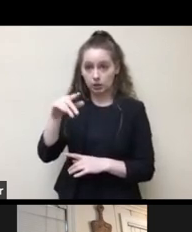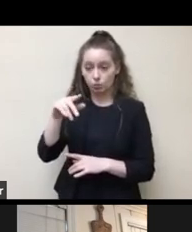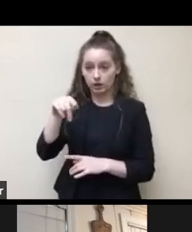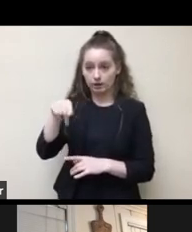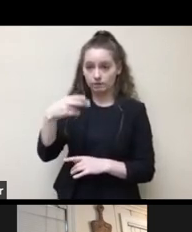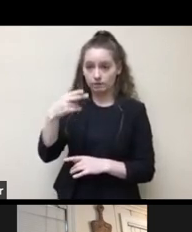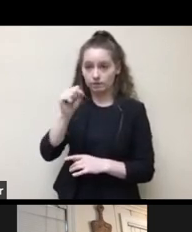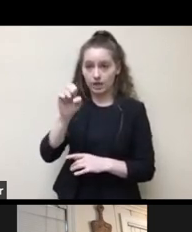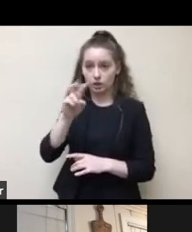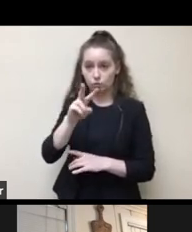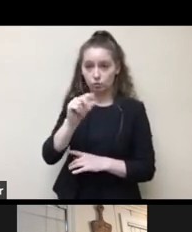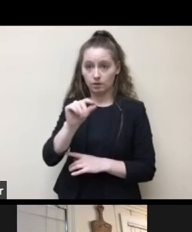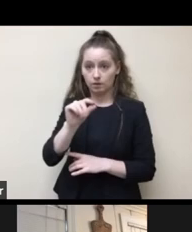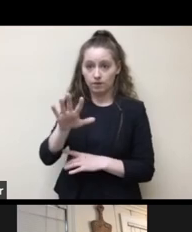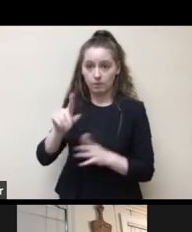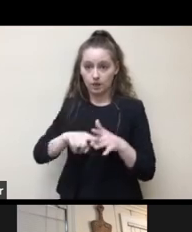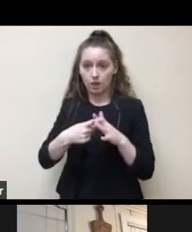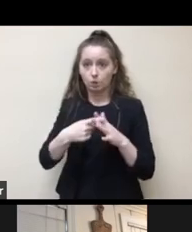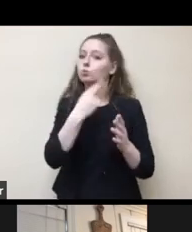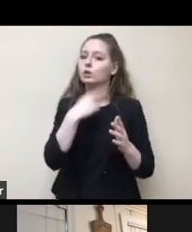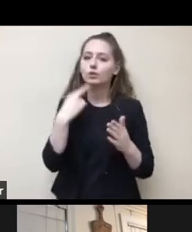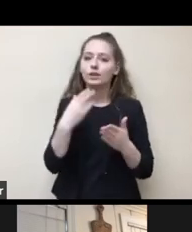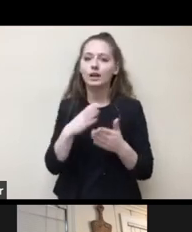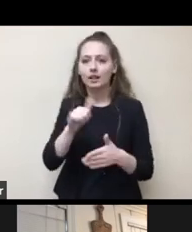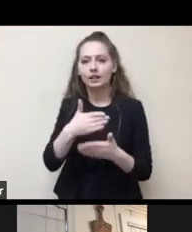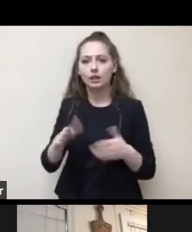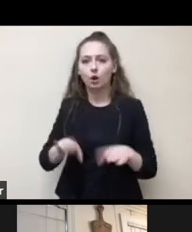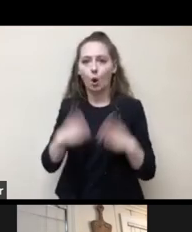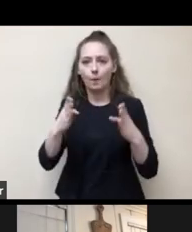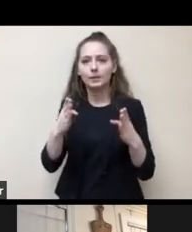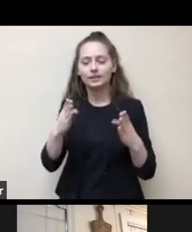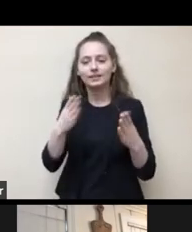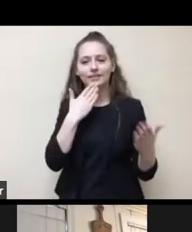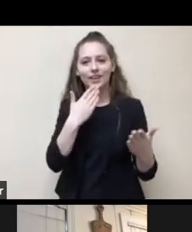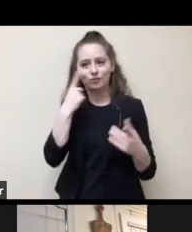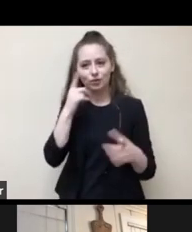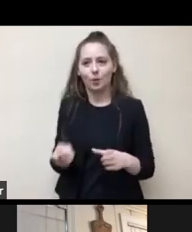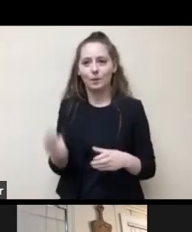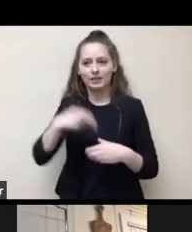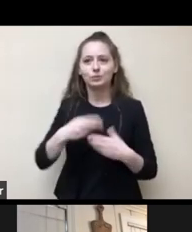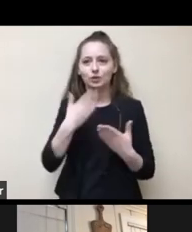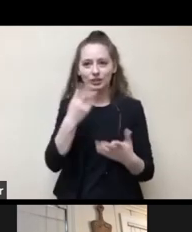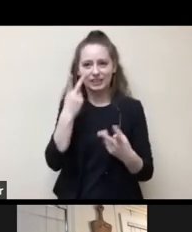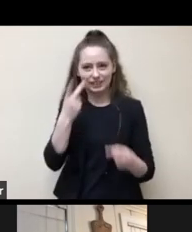and restaurants and things of that nature open. I'll see you guys all, and I thank you all for your participation. Good to see you.